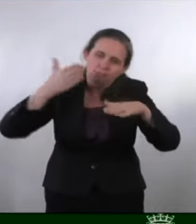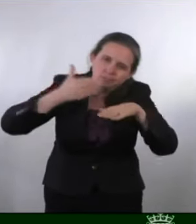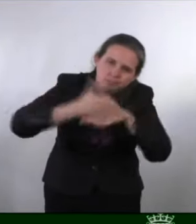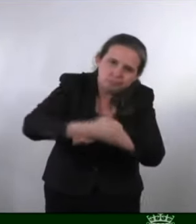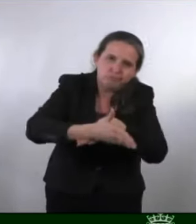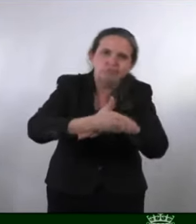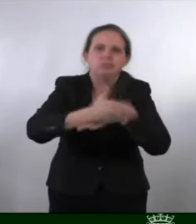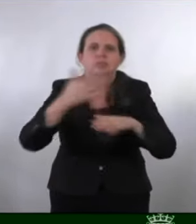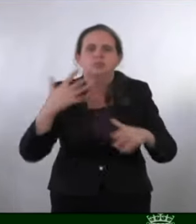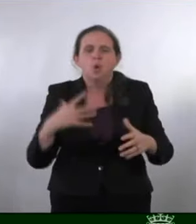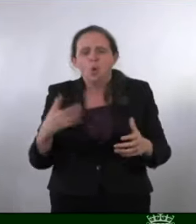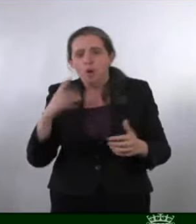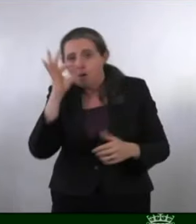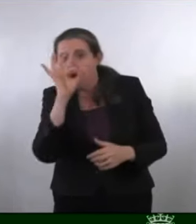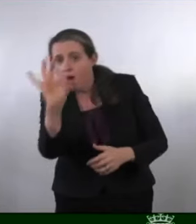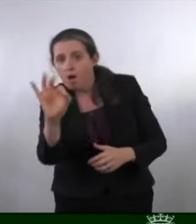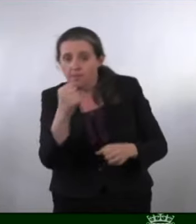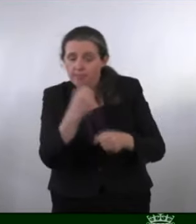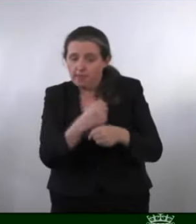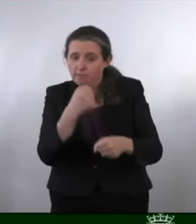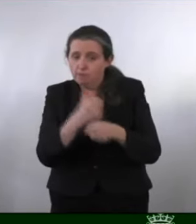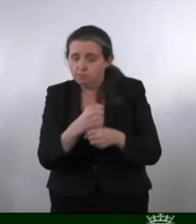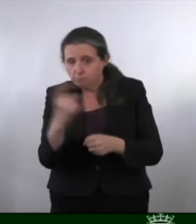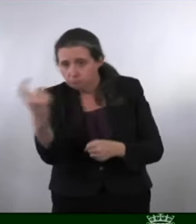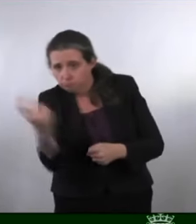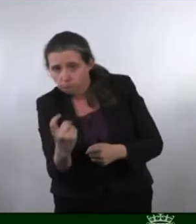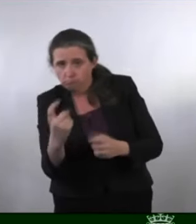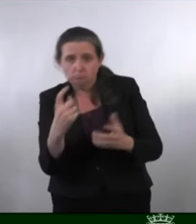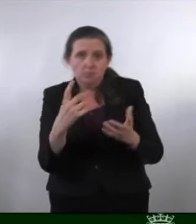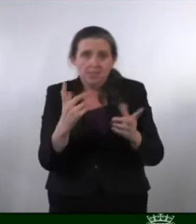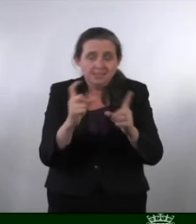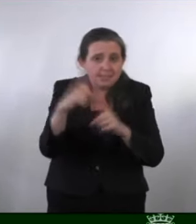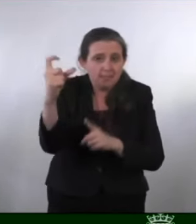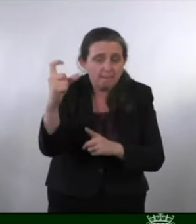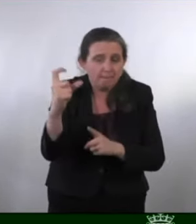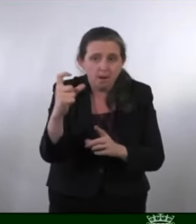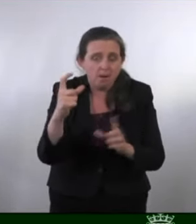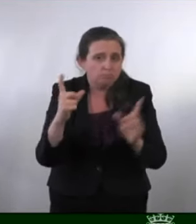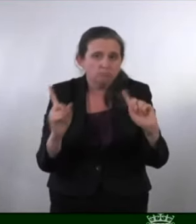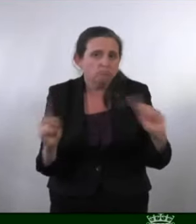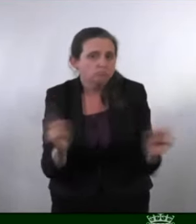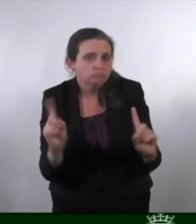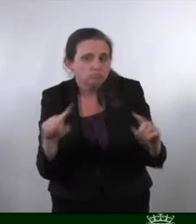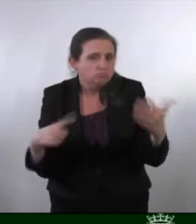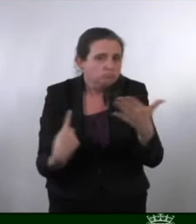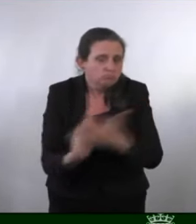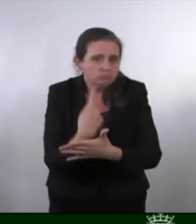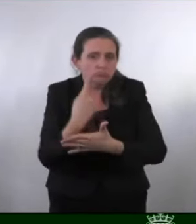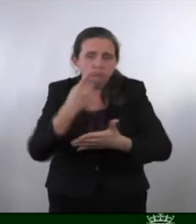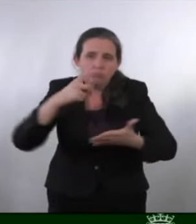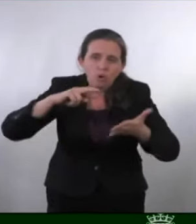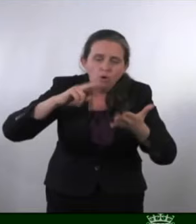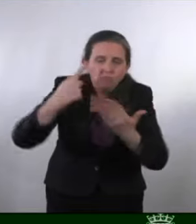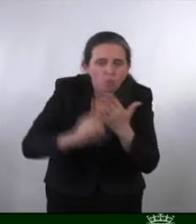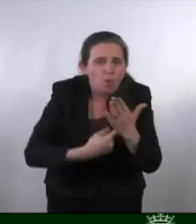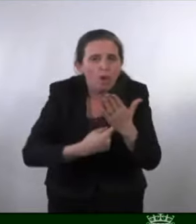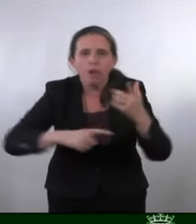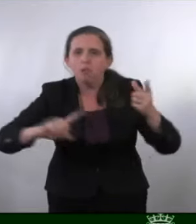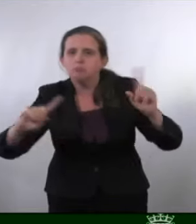will get over December? Prime Minister. Completely, my honourable friend completely sums up